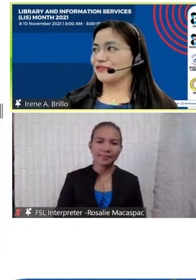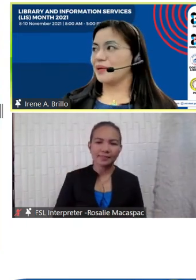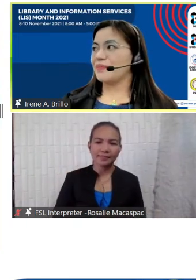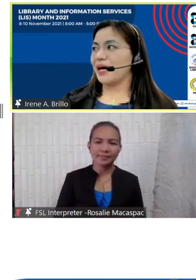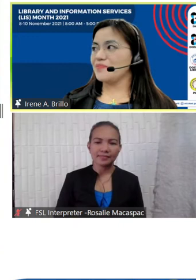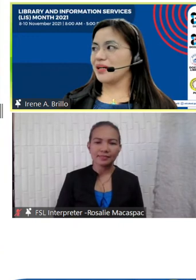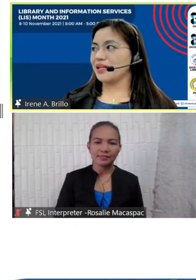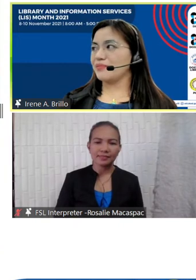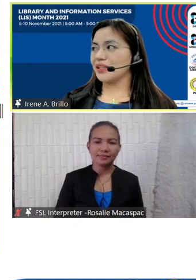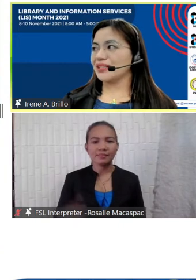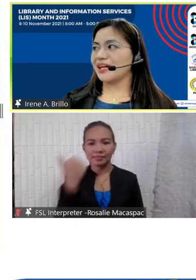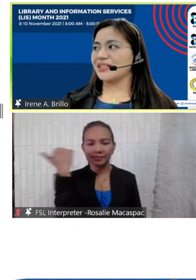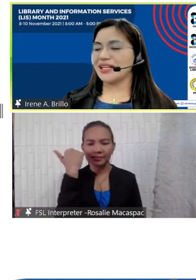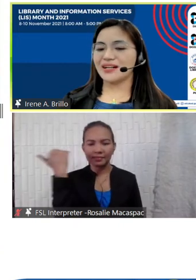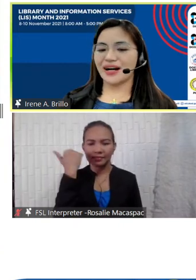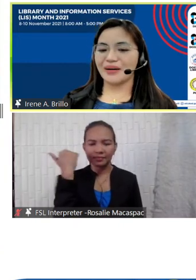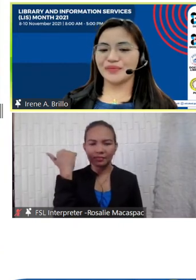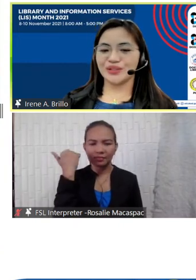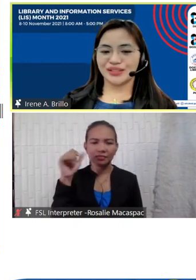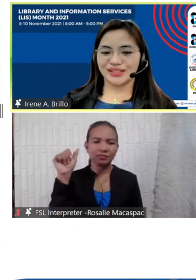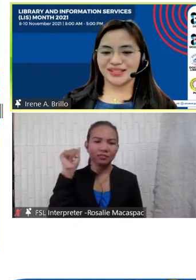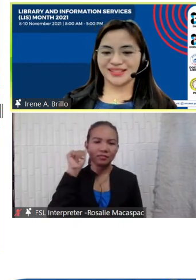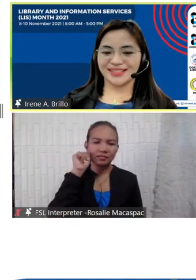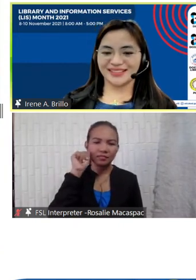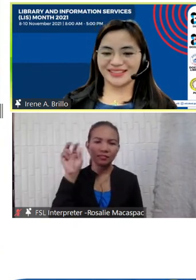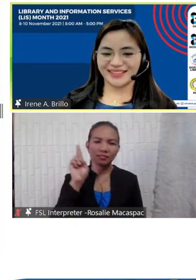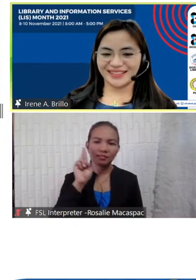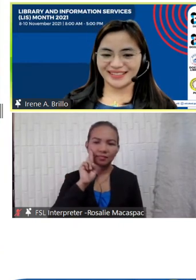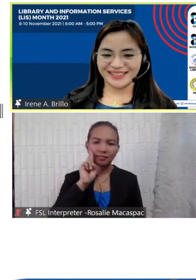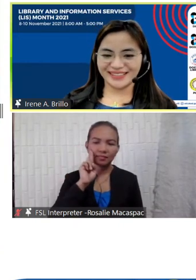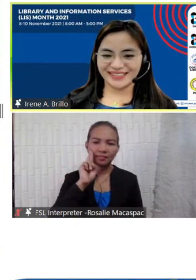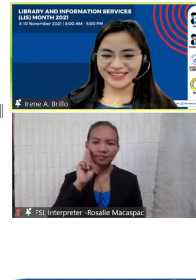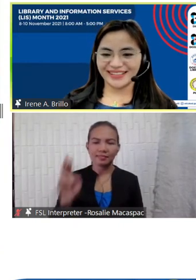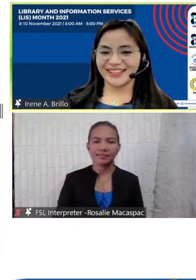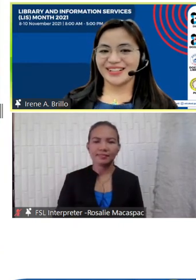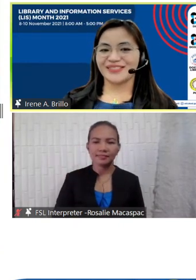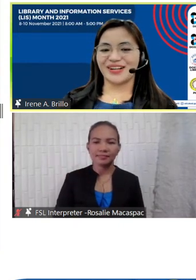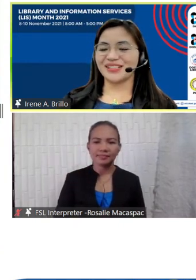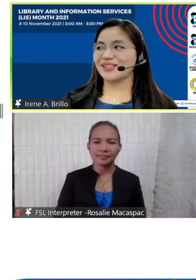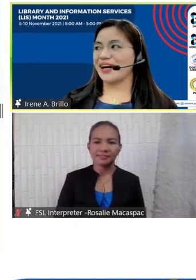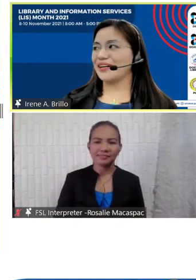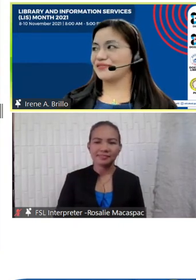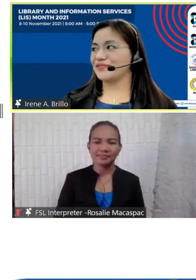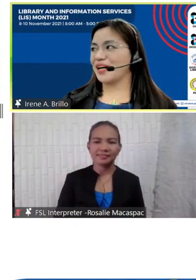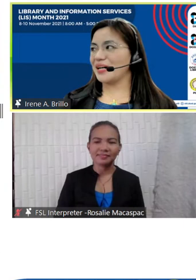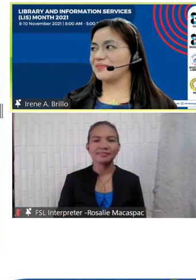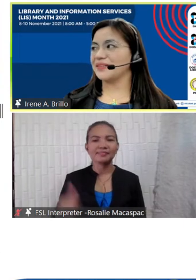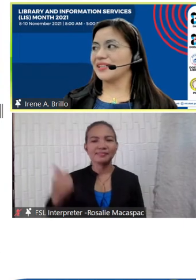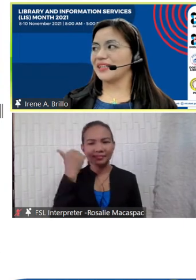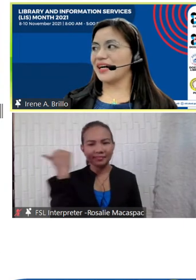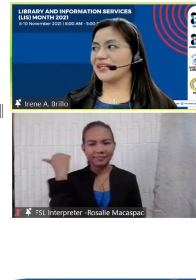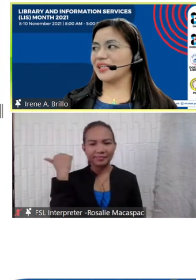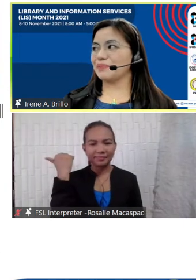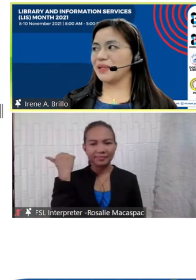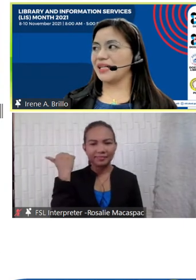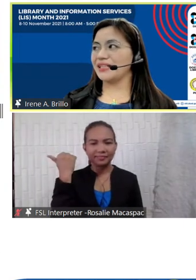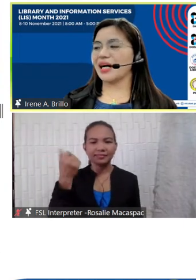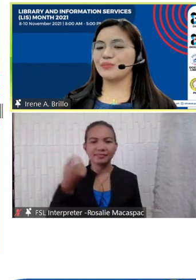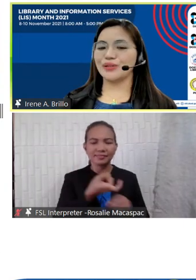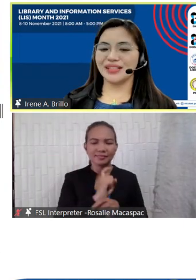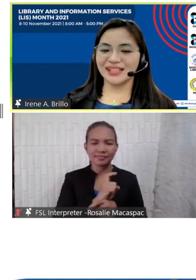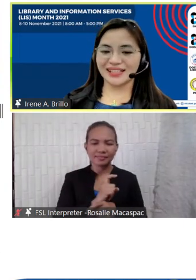Another from Anne-Marie Monte D. Ramos. We also have from Daryl